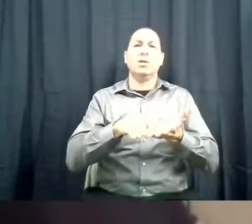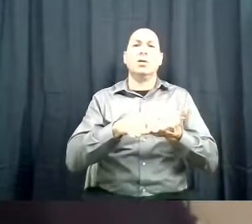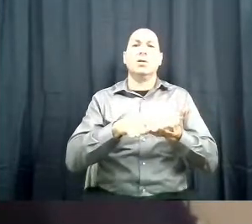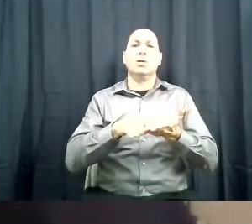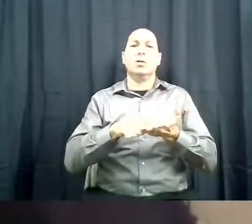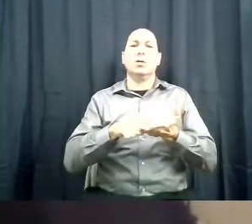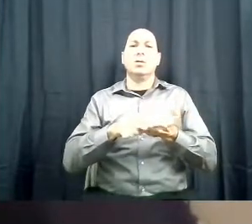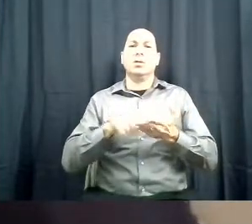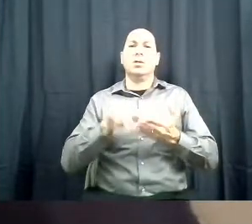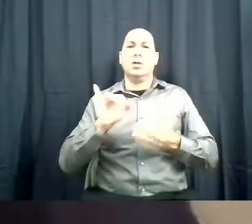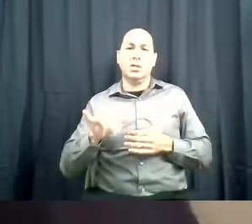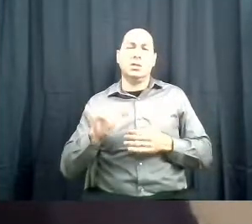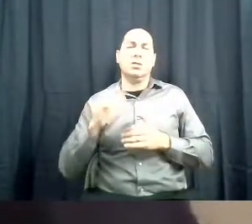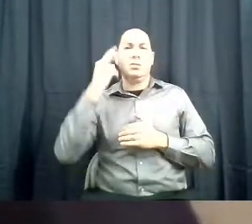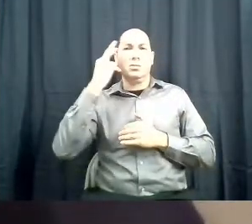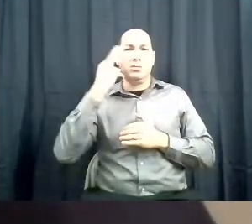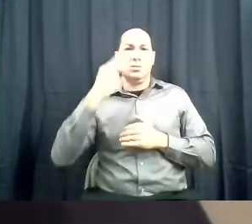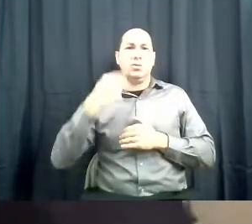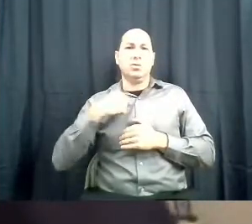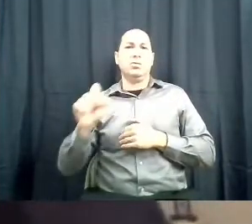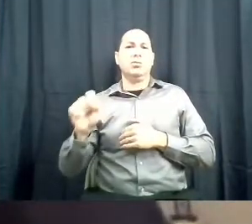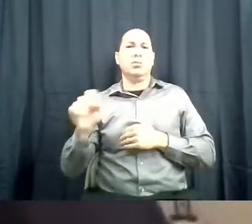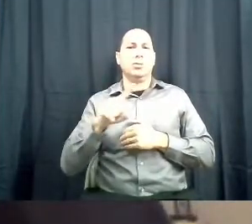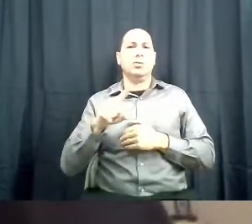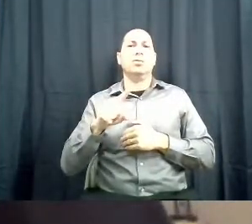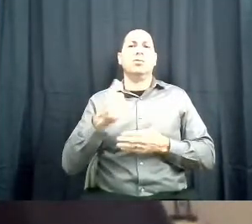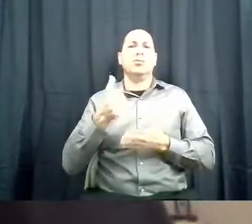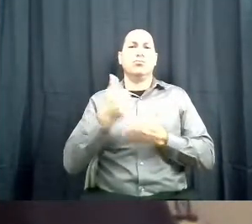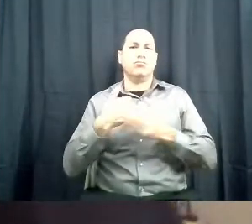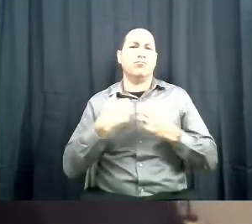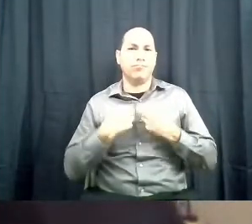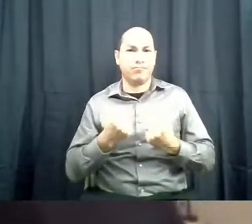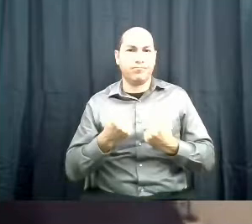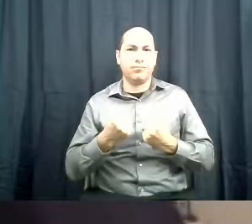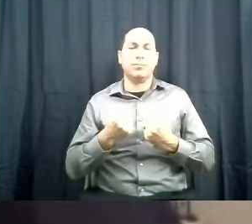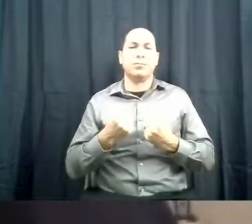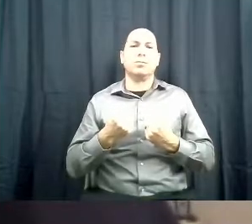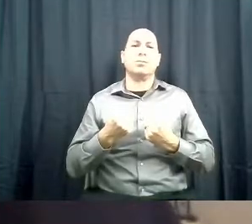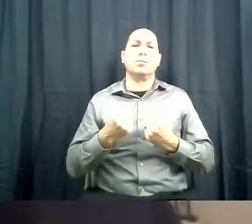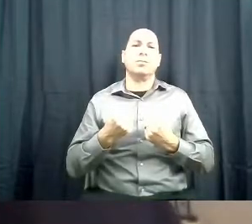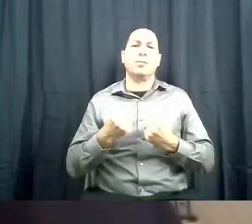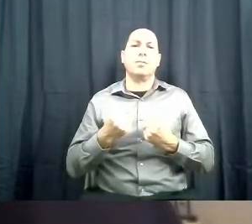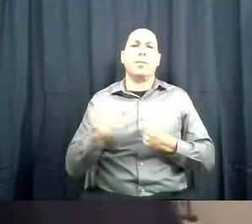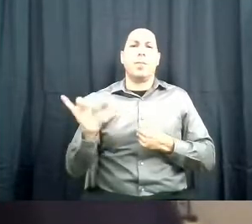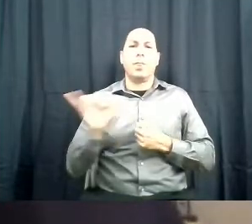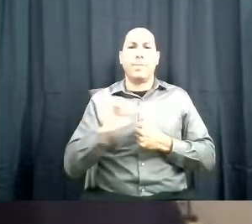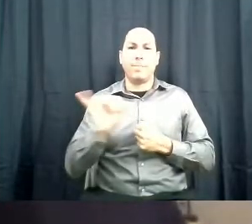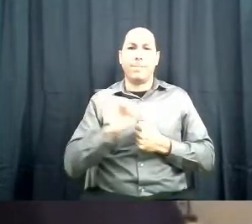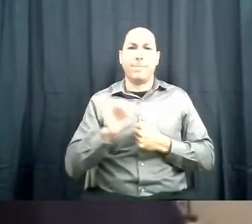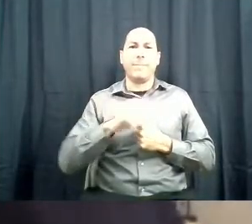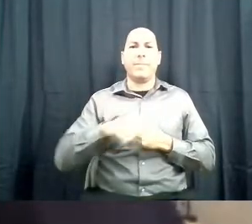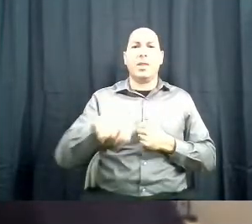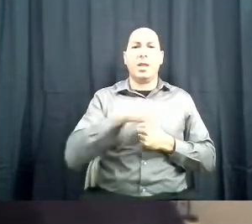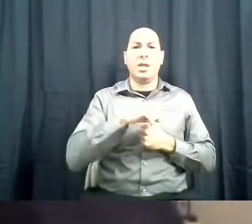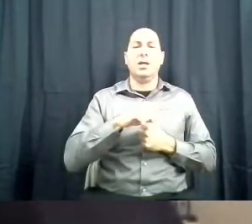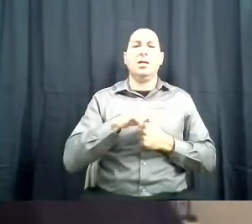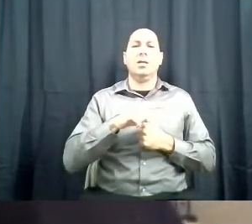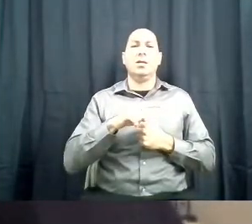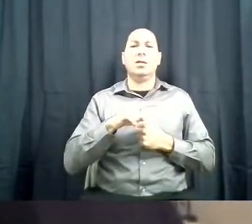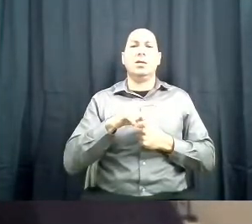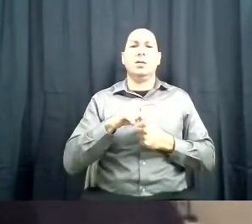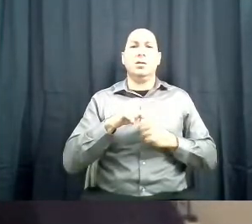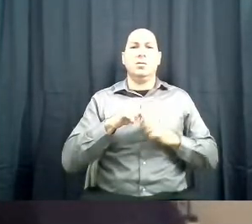question. Because again, these guys are drawing up reports showing that